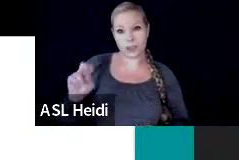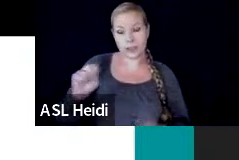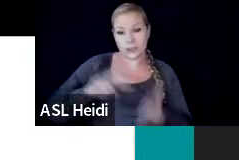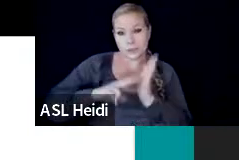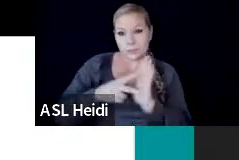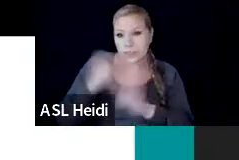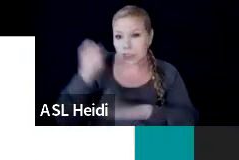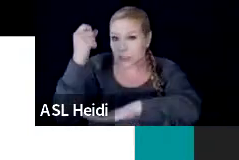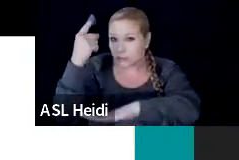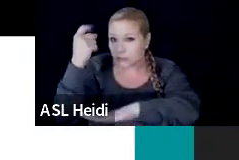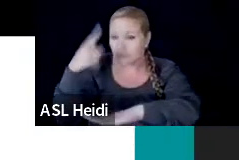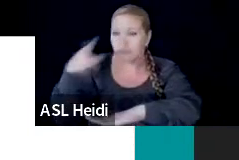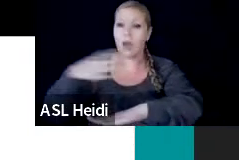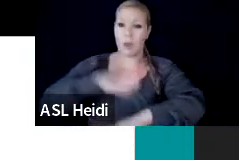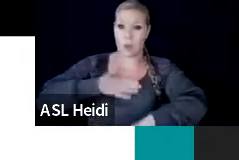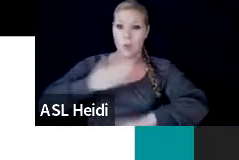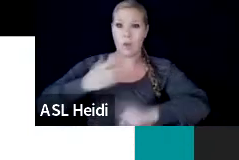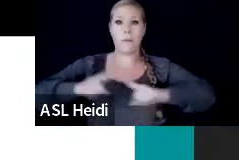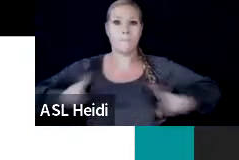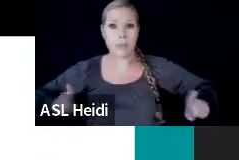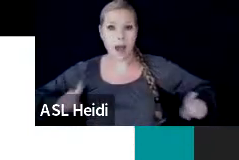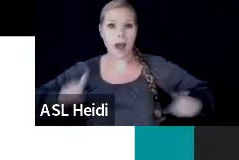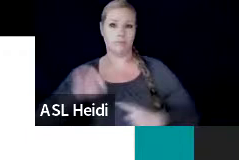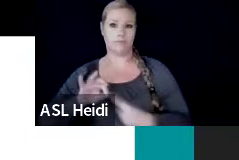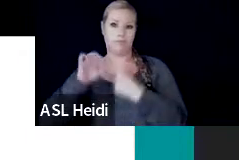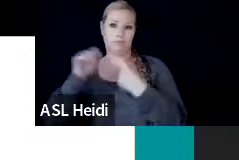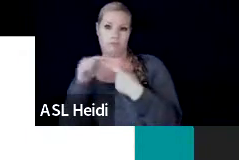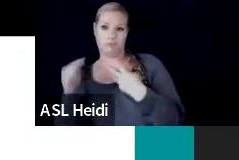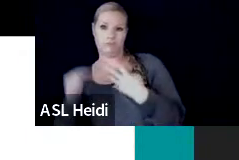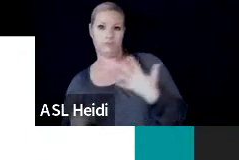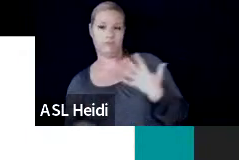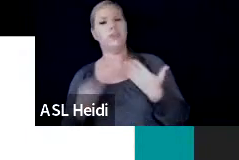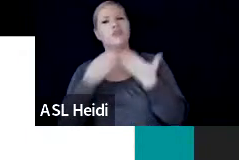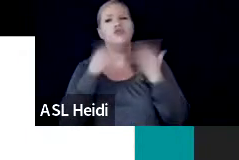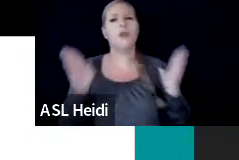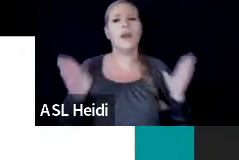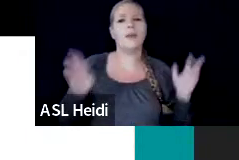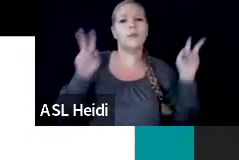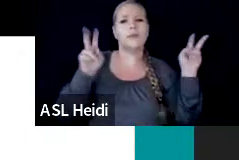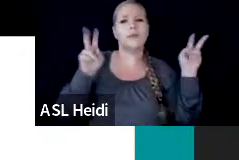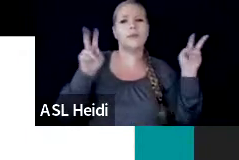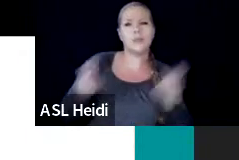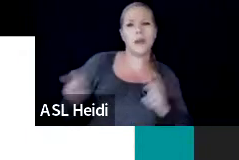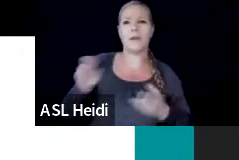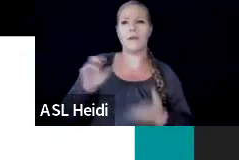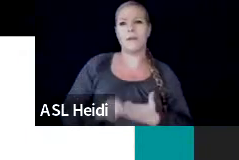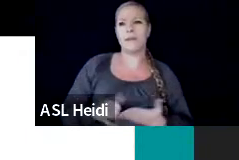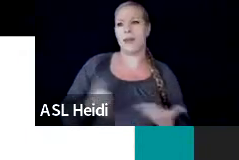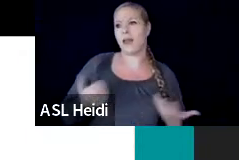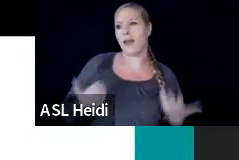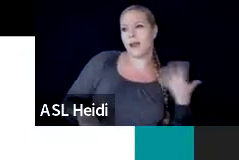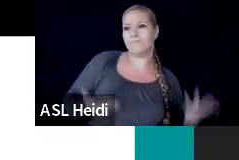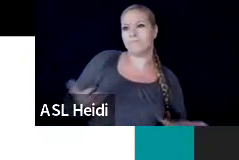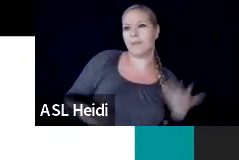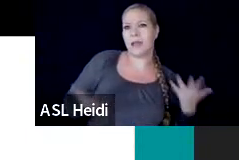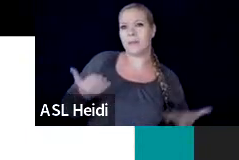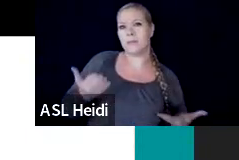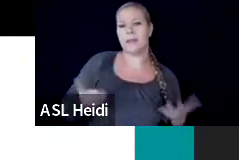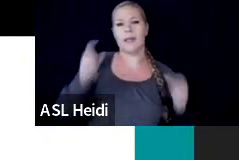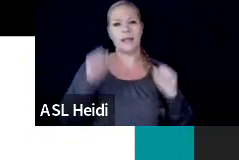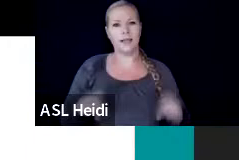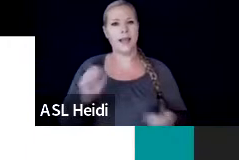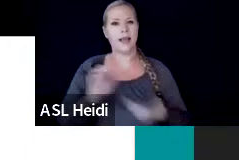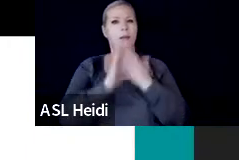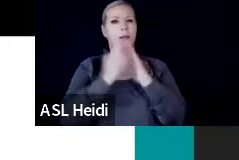the general categories or topics that those conditions really could be identified or sorted into